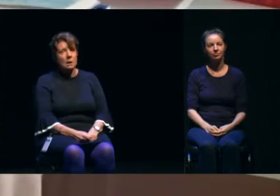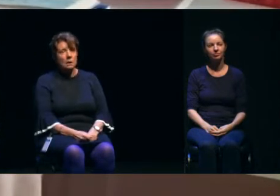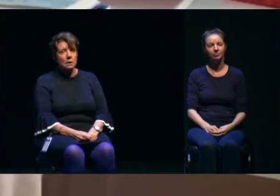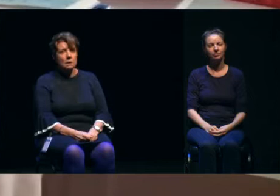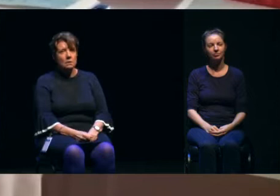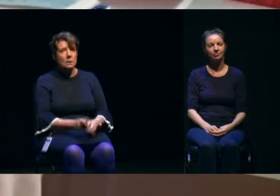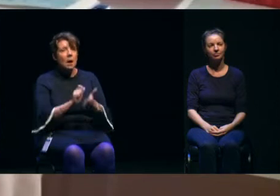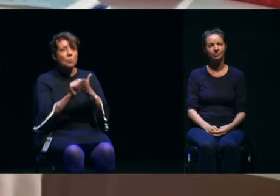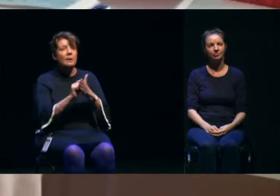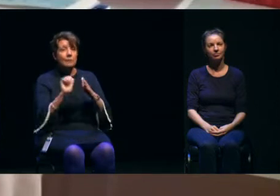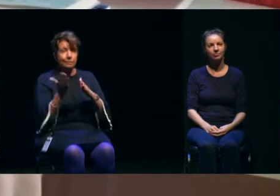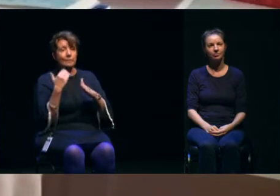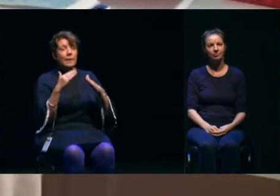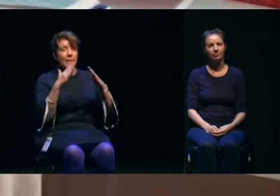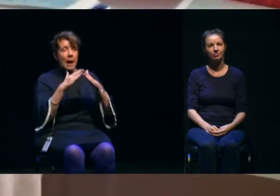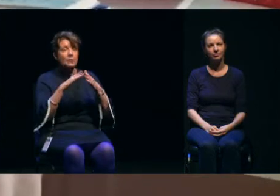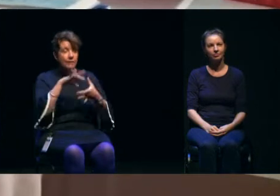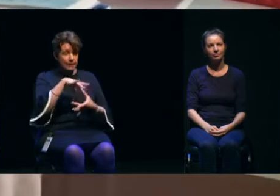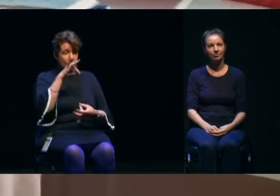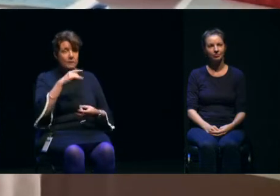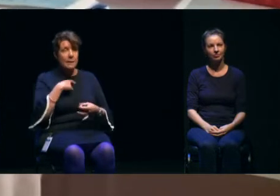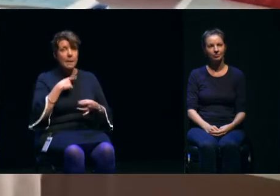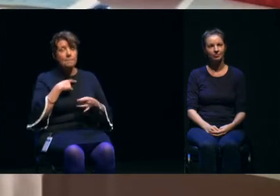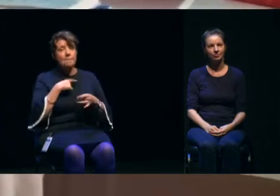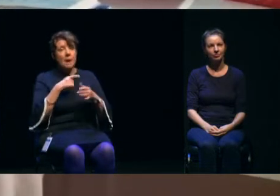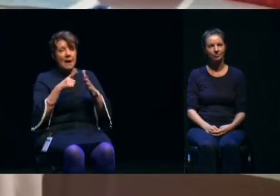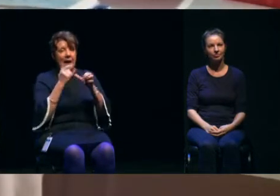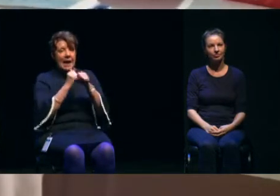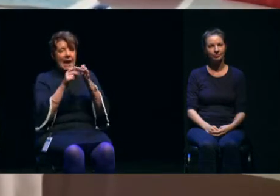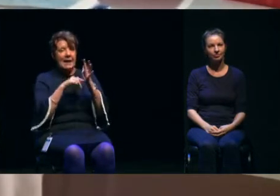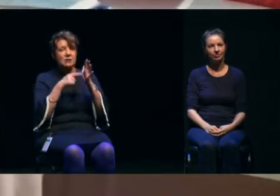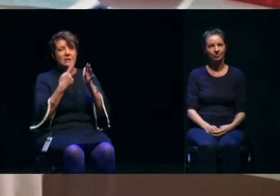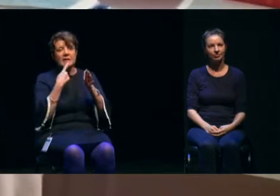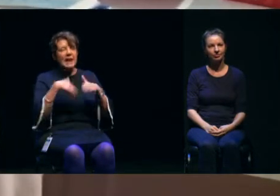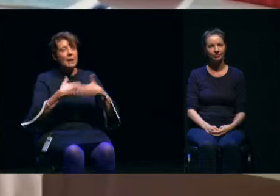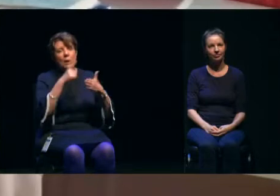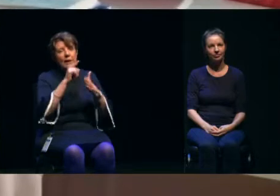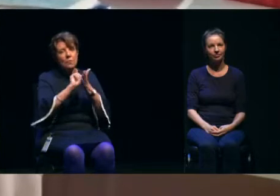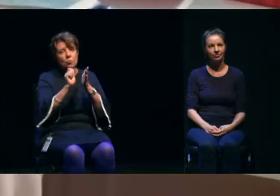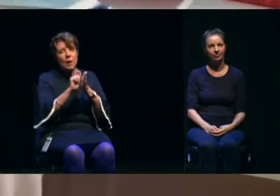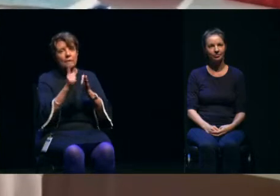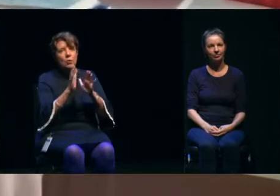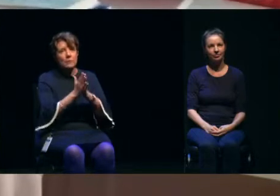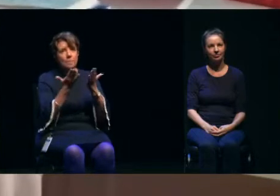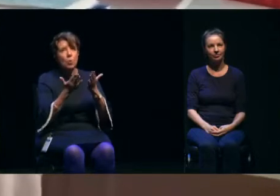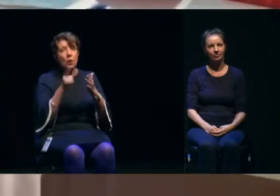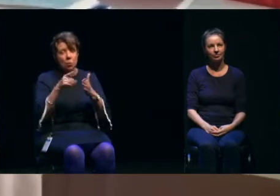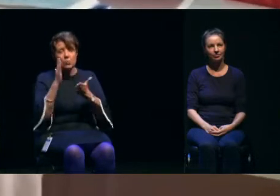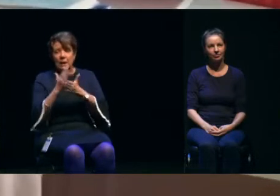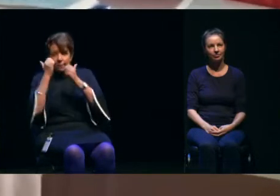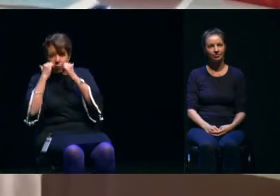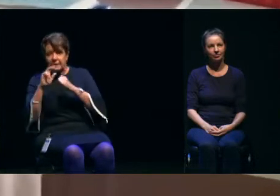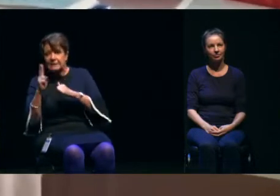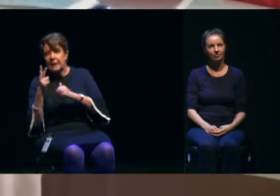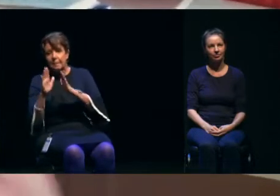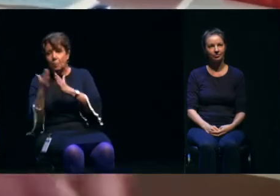written The House of the Spirits, and my agent said, anybody can write a good first book. The writer is proven on the second book and the ones